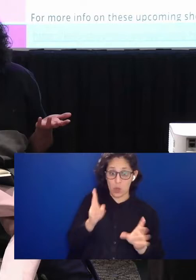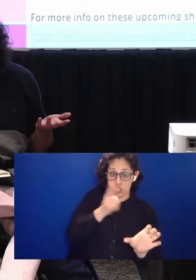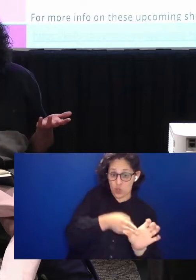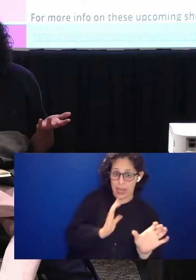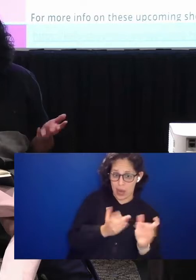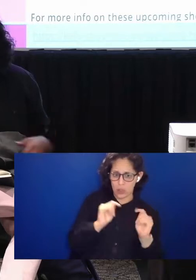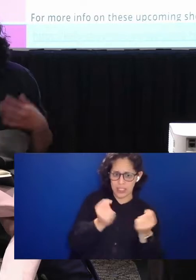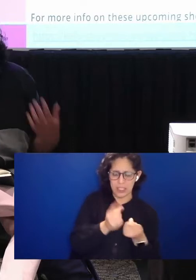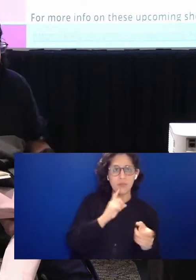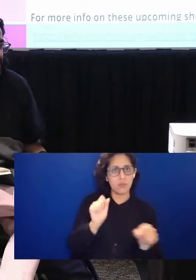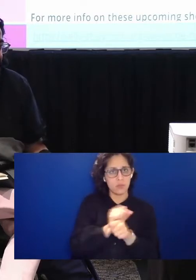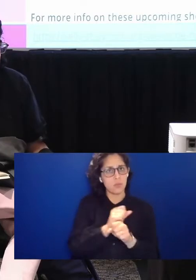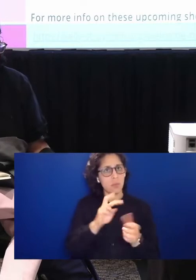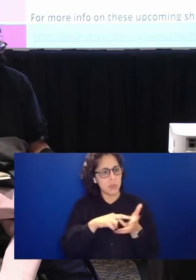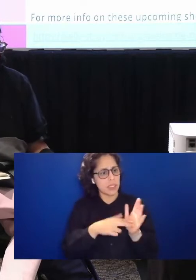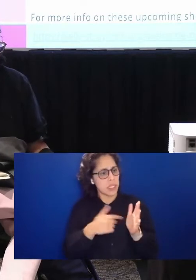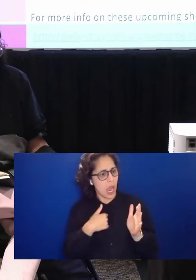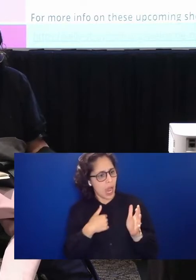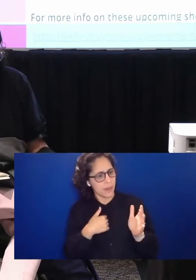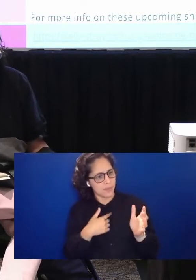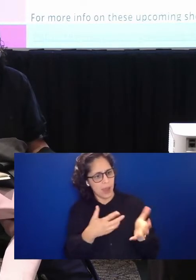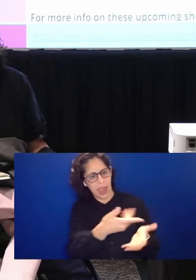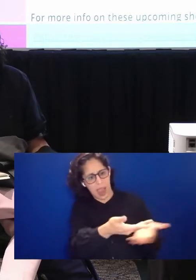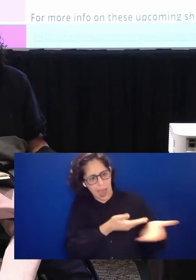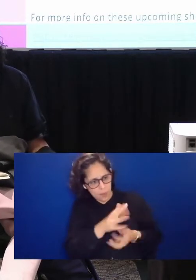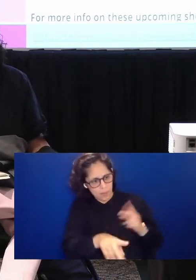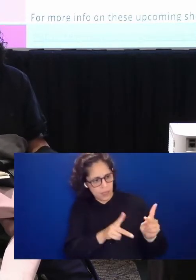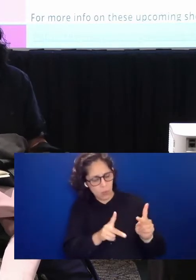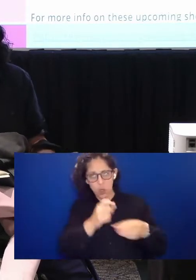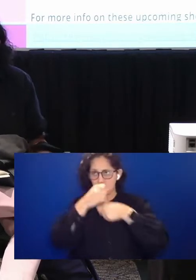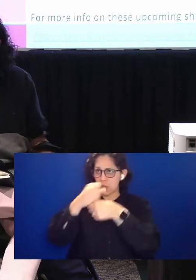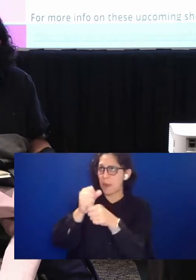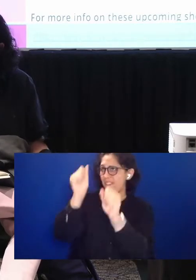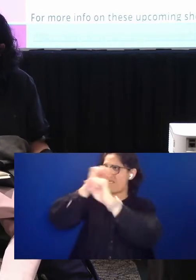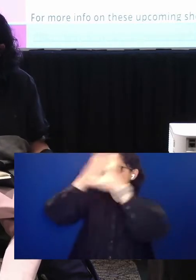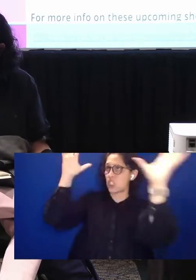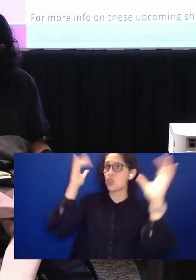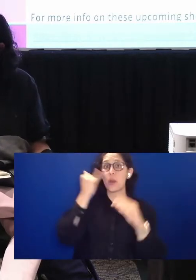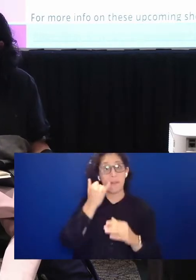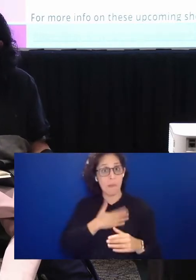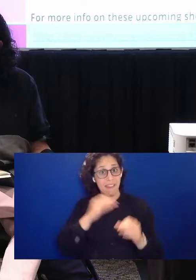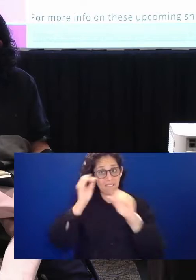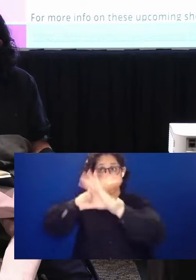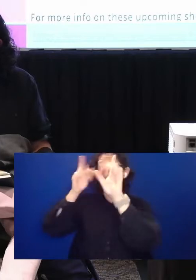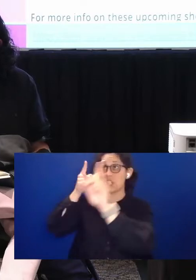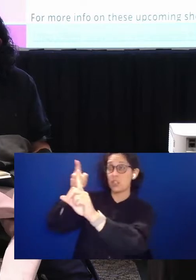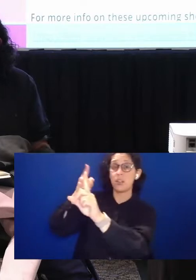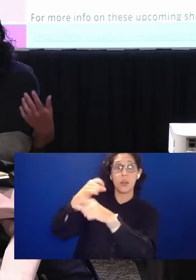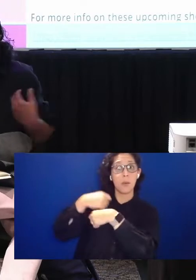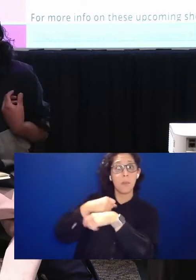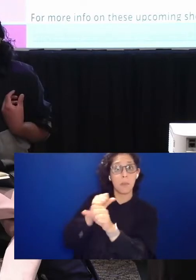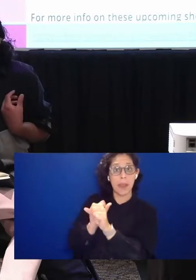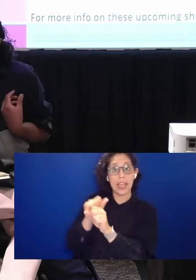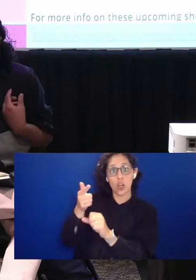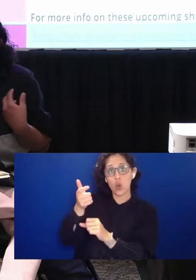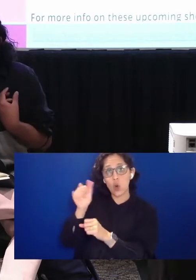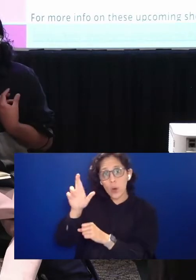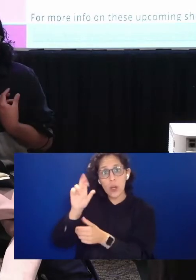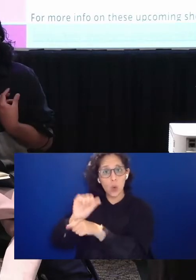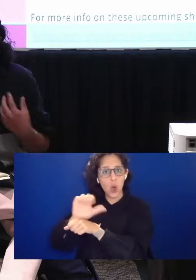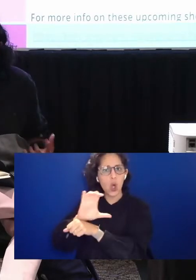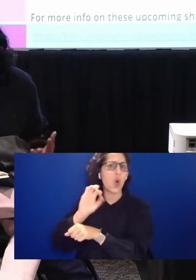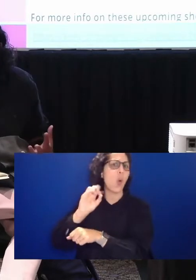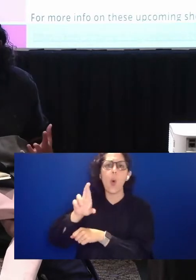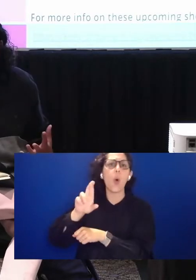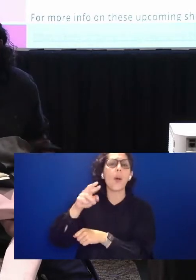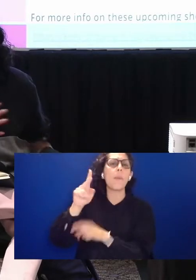evoking my mission. If my mission is to make queer work for people of color, my team better be queer folks and people of color. And that makes the work